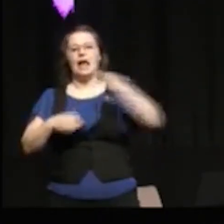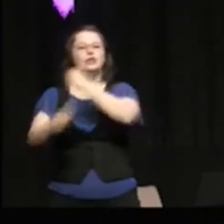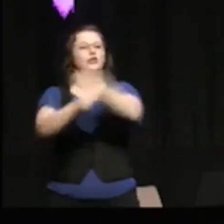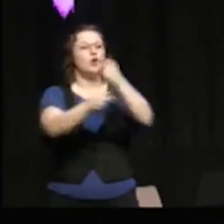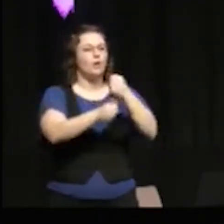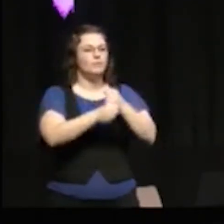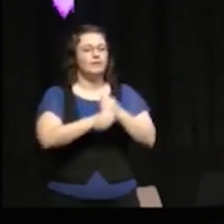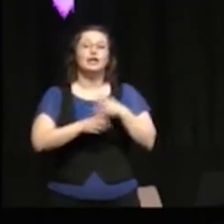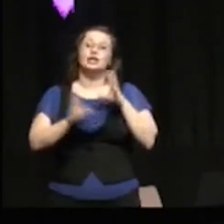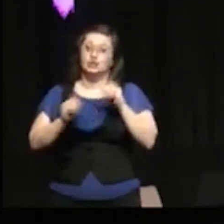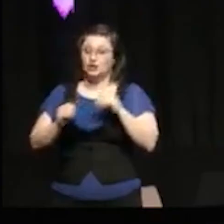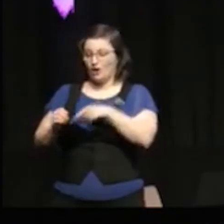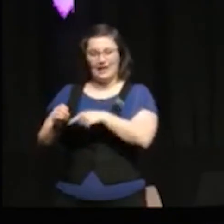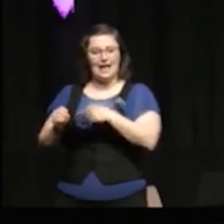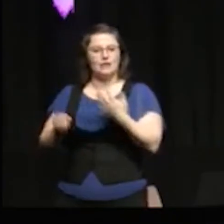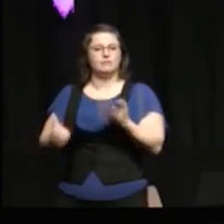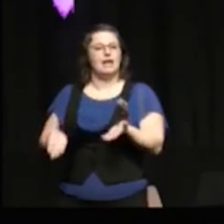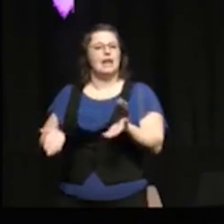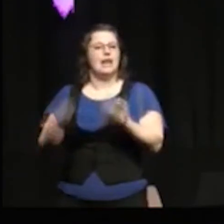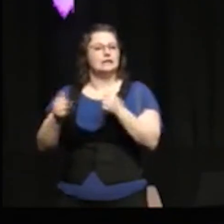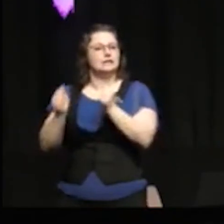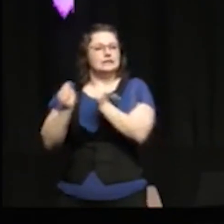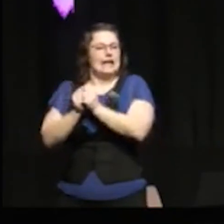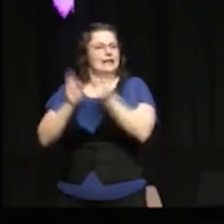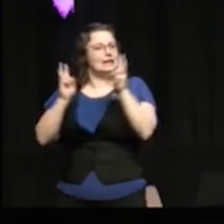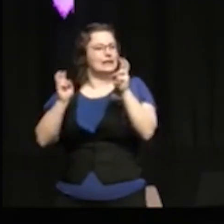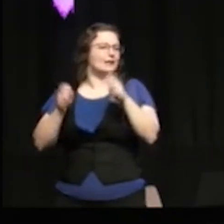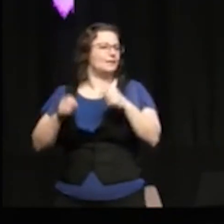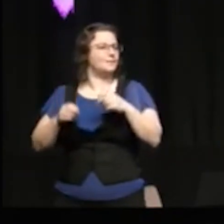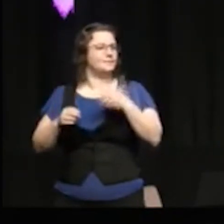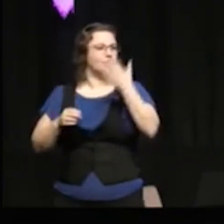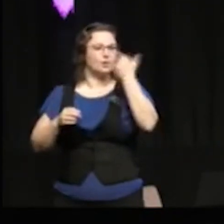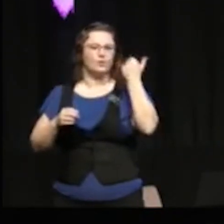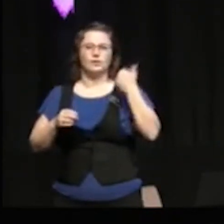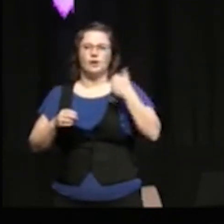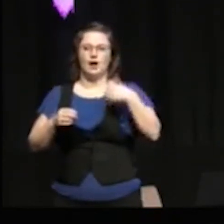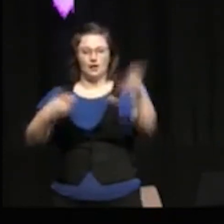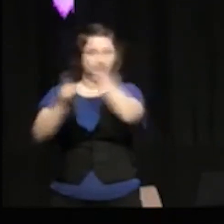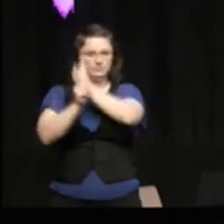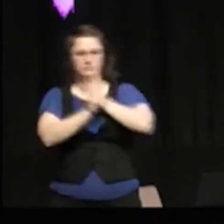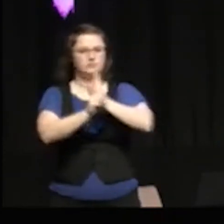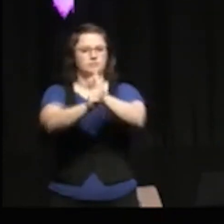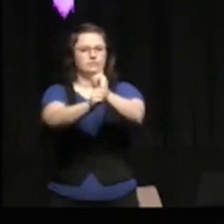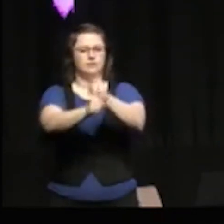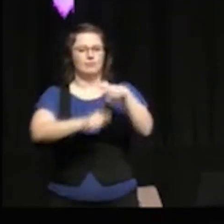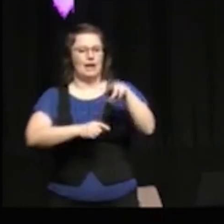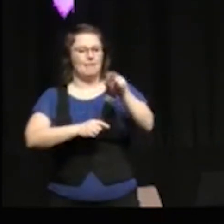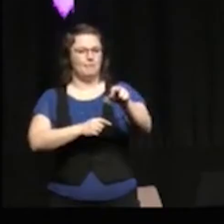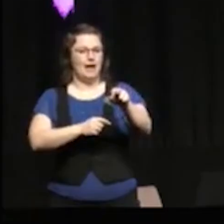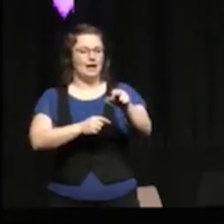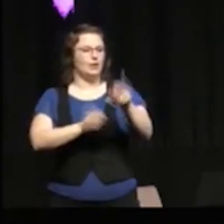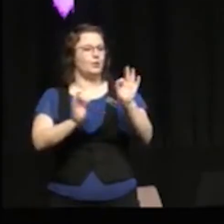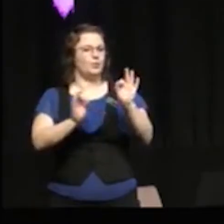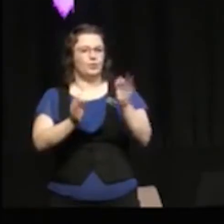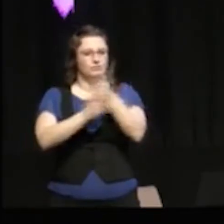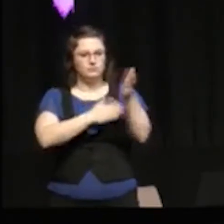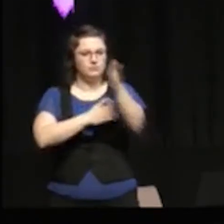dignity. That's something to remember in all the work you do. That's the simplest and easiest way of keeping in